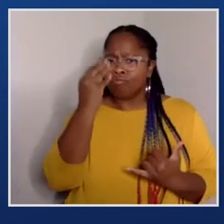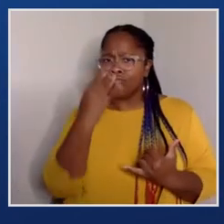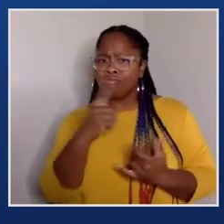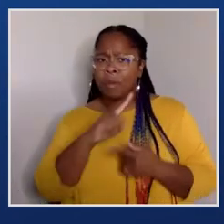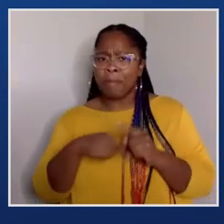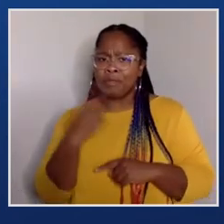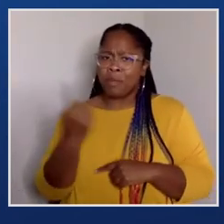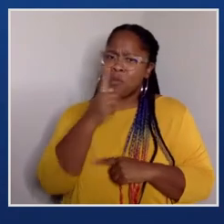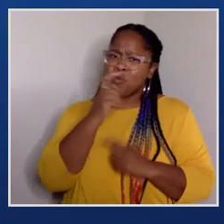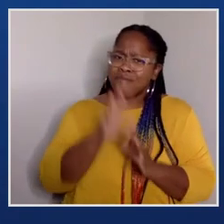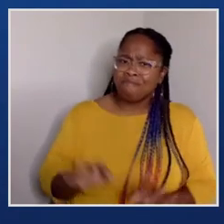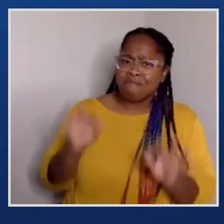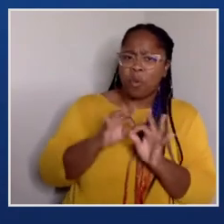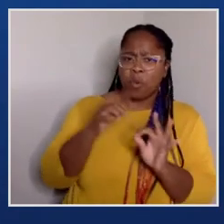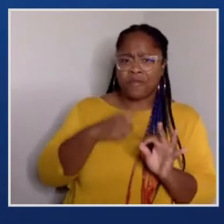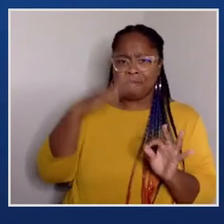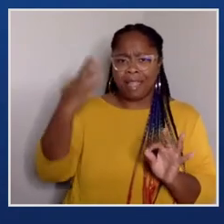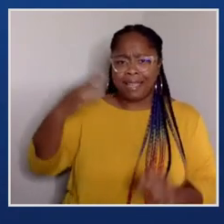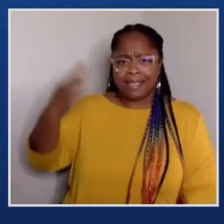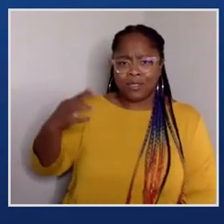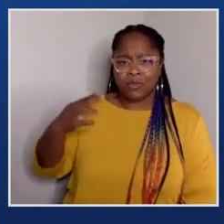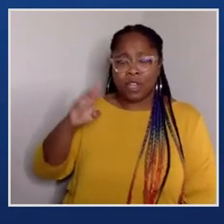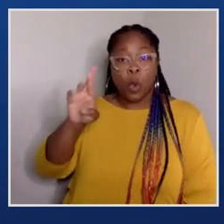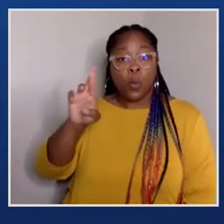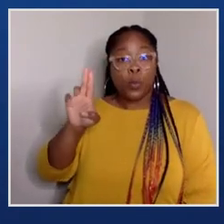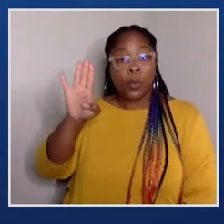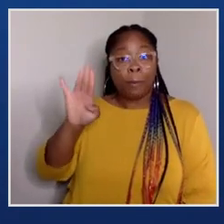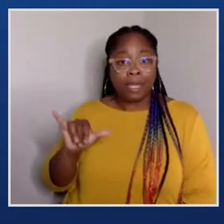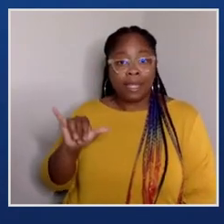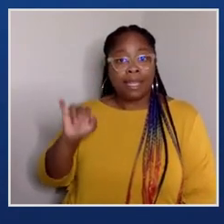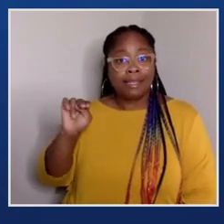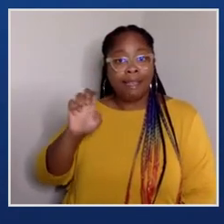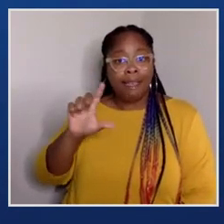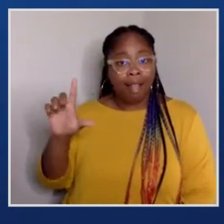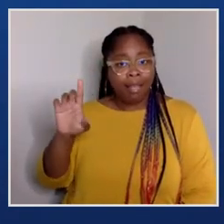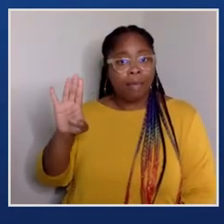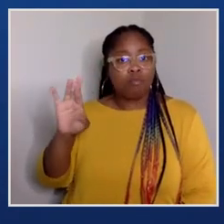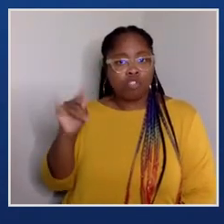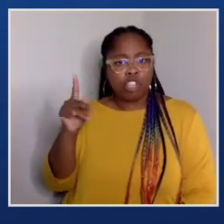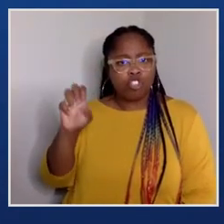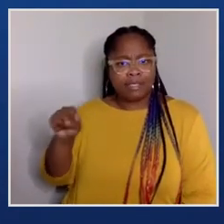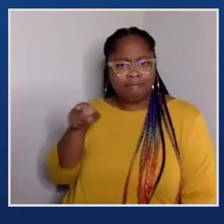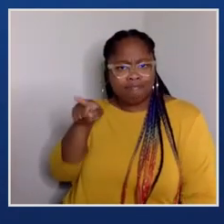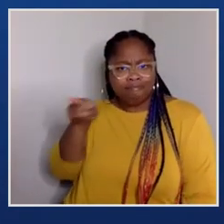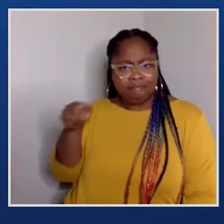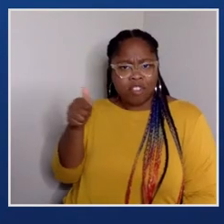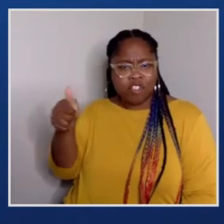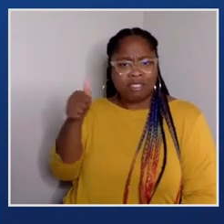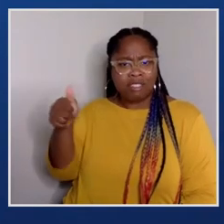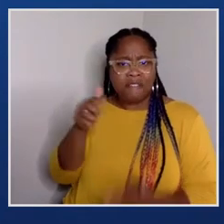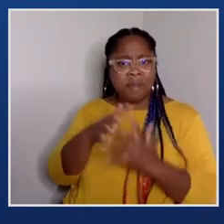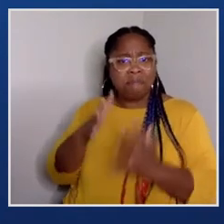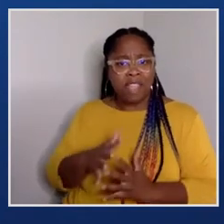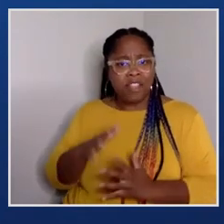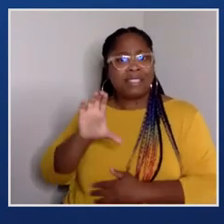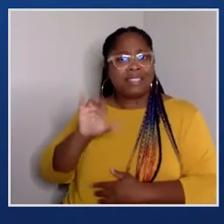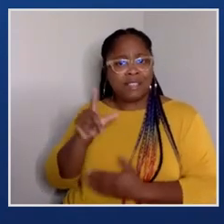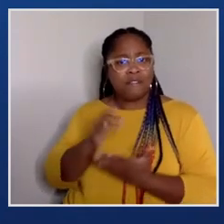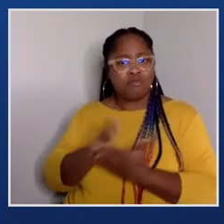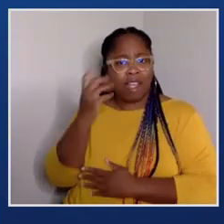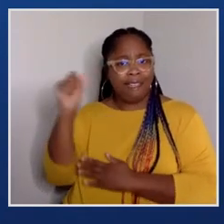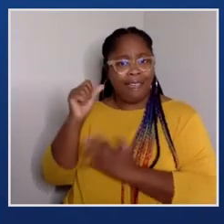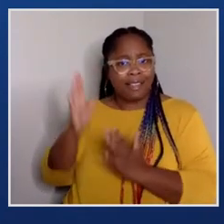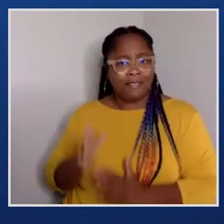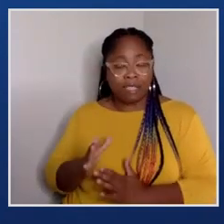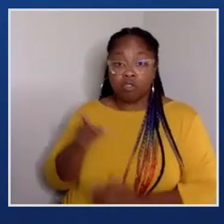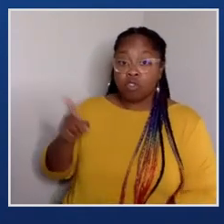Black history. Ruby Nell Bridges is an American civil rights activist. Now, she was the first